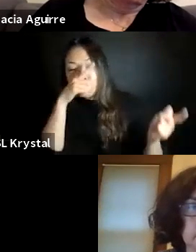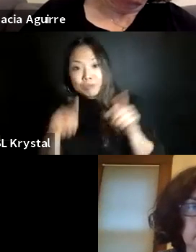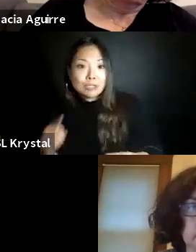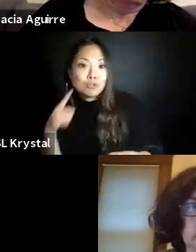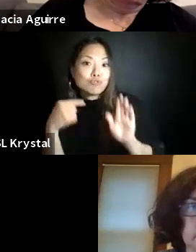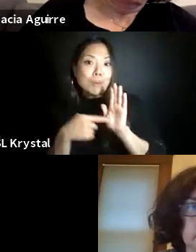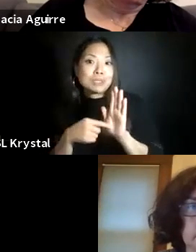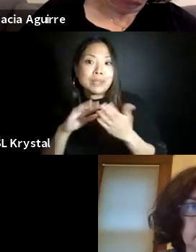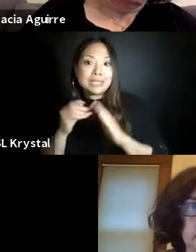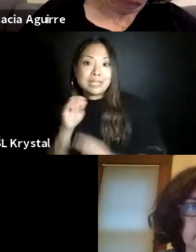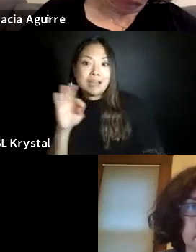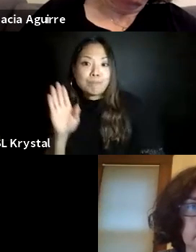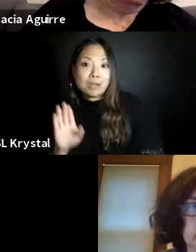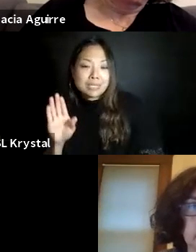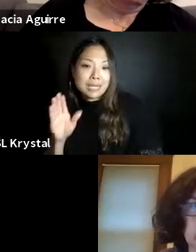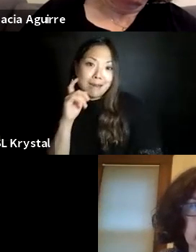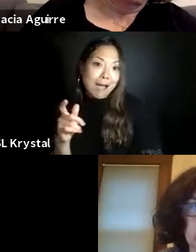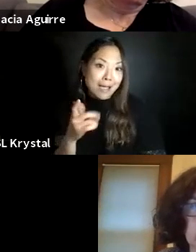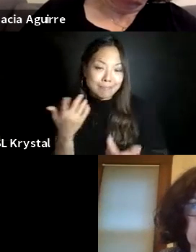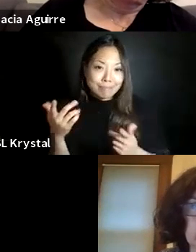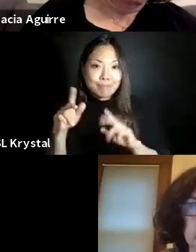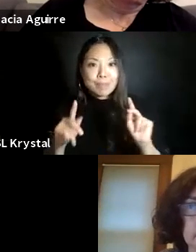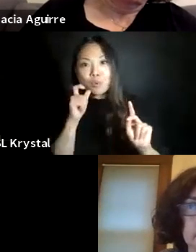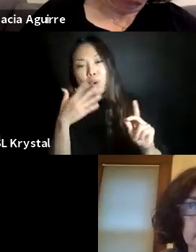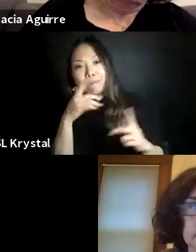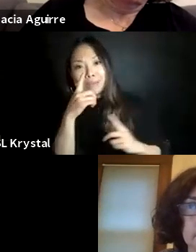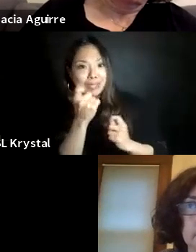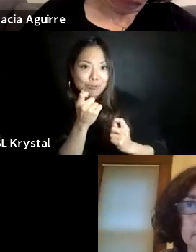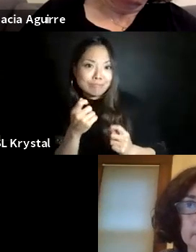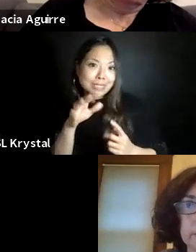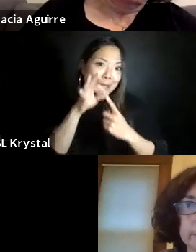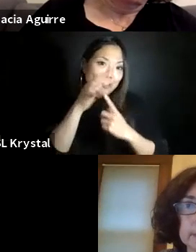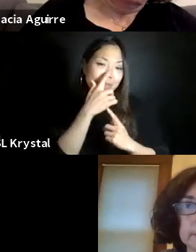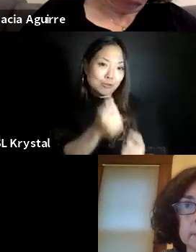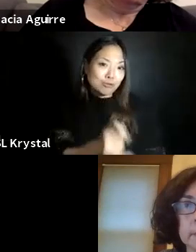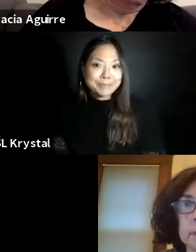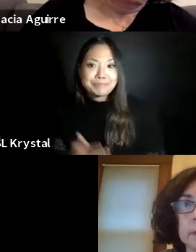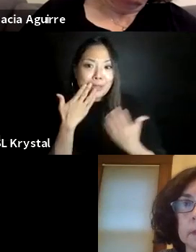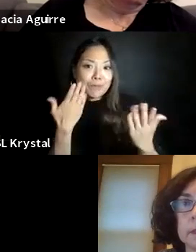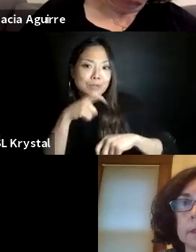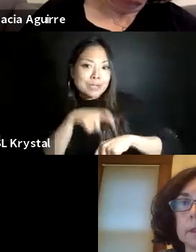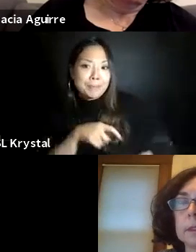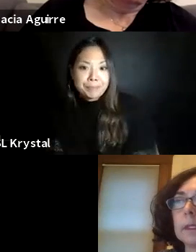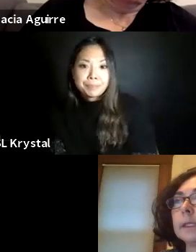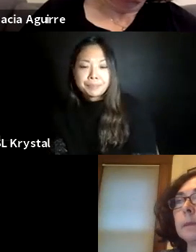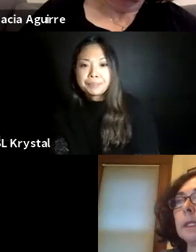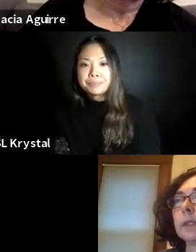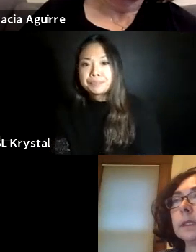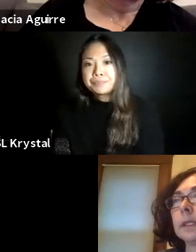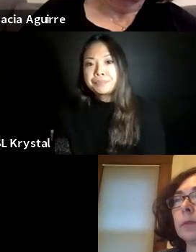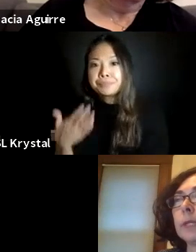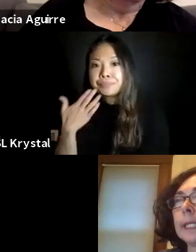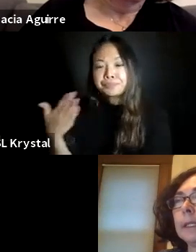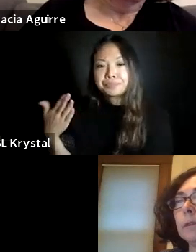not specialized interests. I thank you for your time. Thank you very much. Next speaker